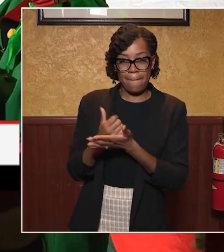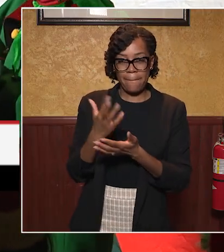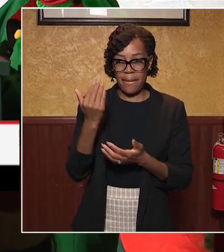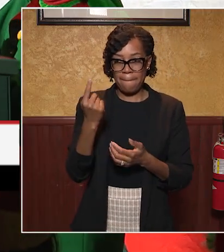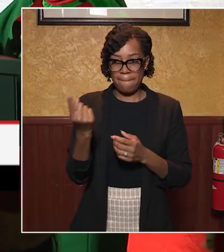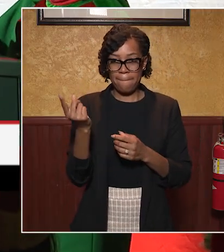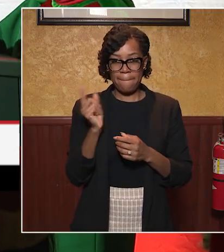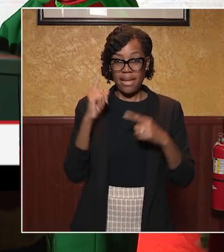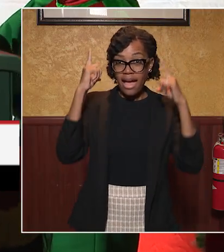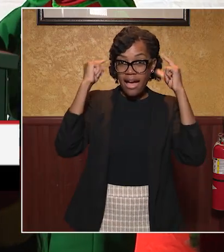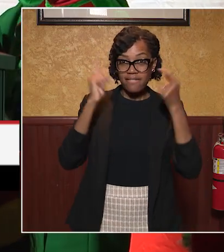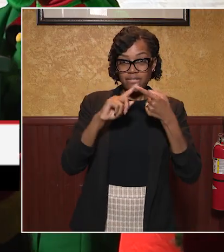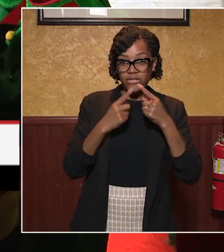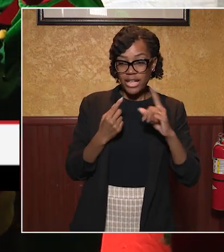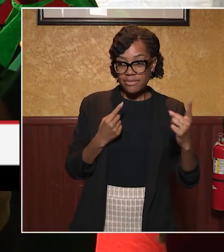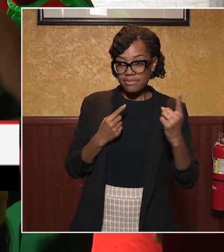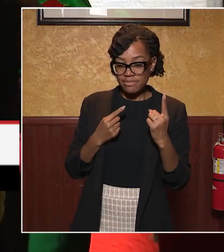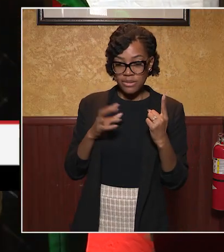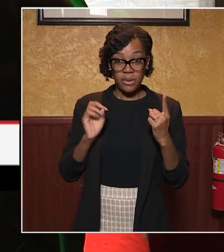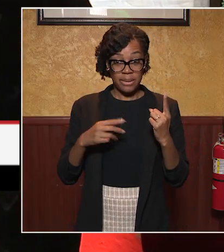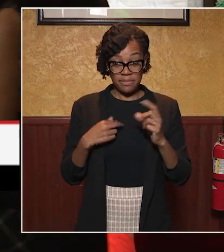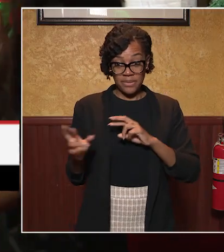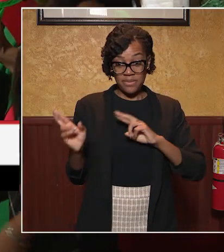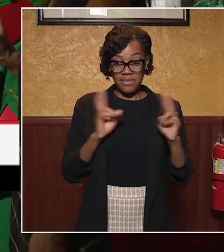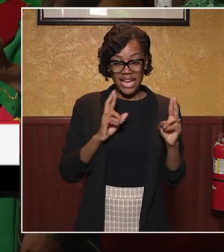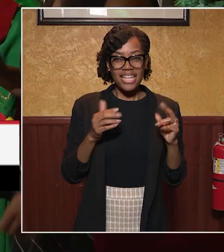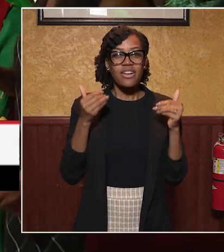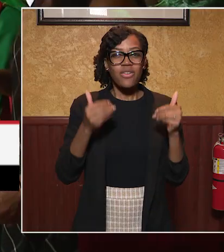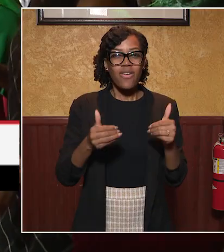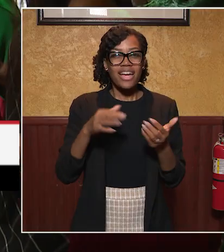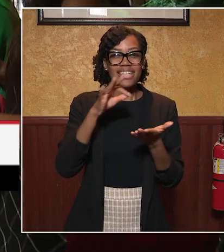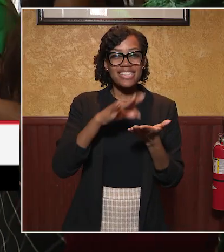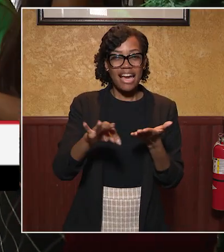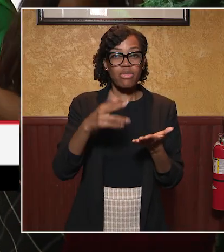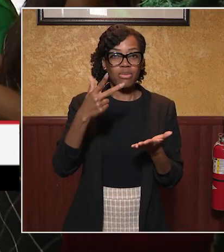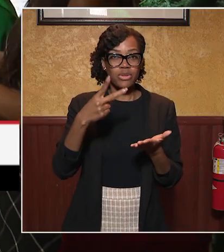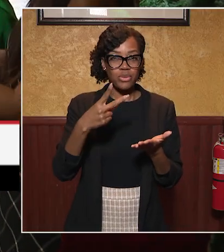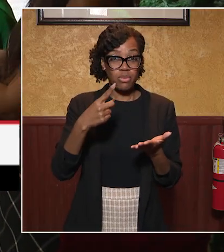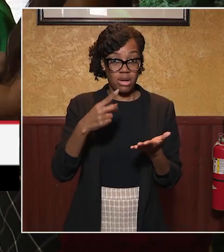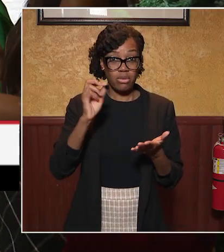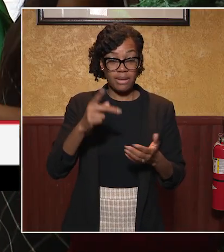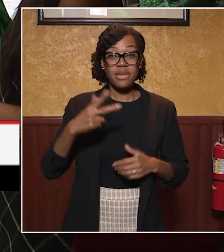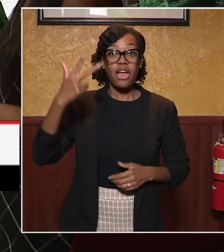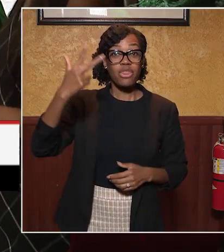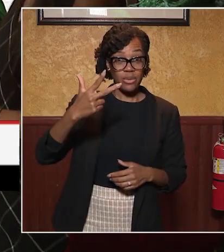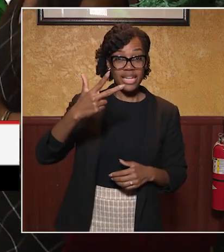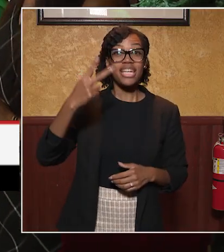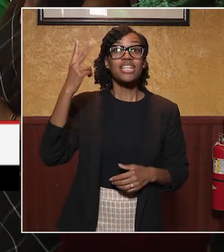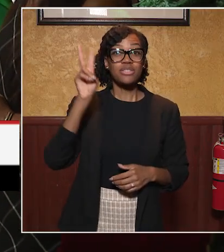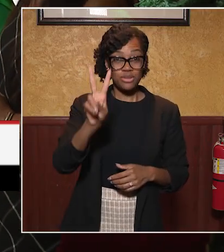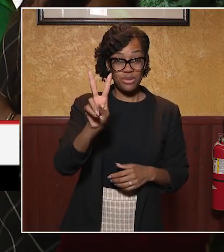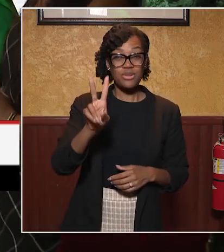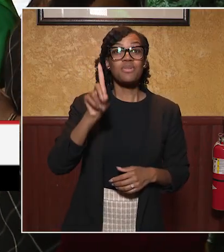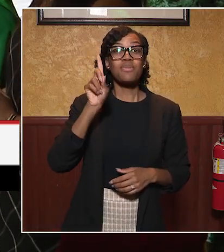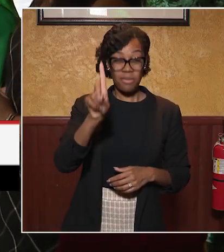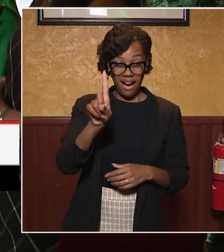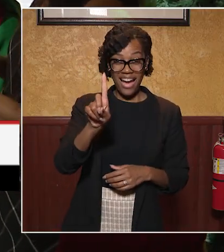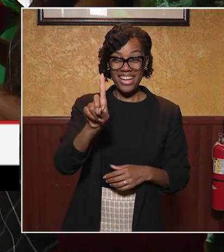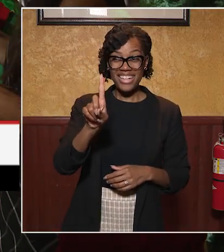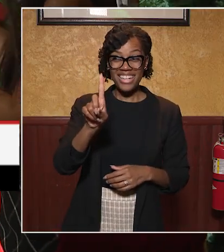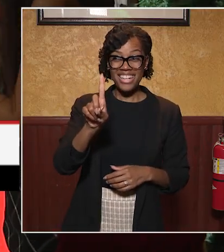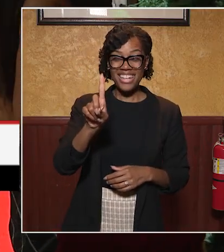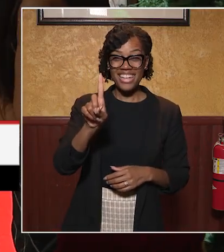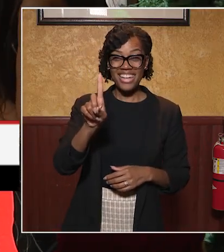with our elf friend. Okay, you guys ready? Can we get a countdown? Let's count down 3, 2, 1. You ready? 3, 2,